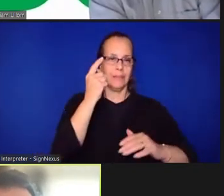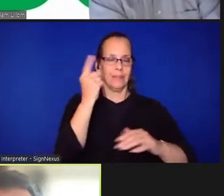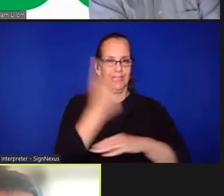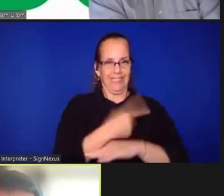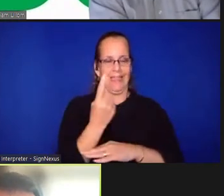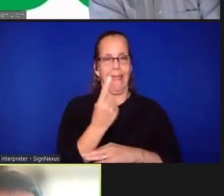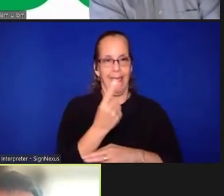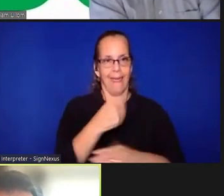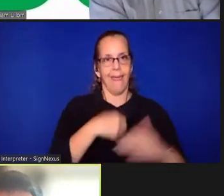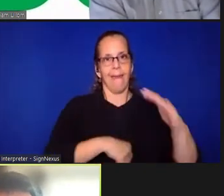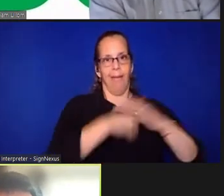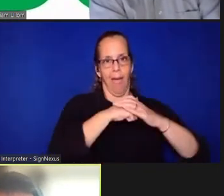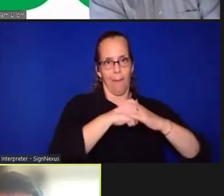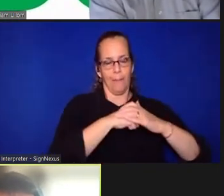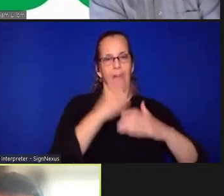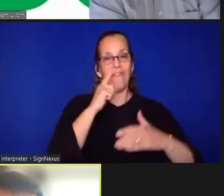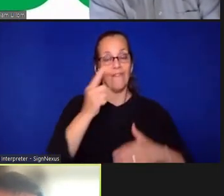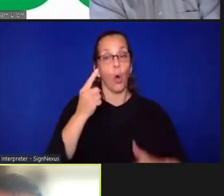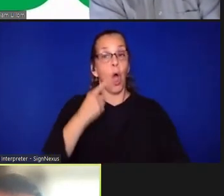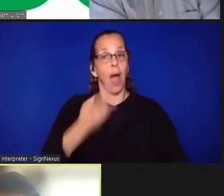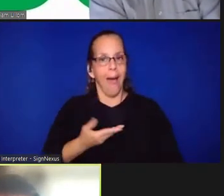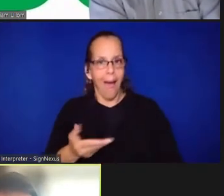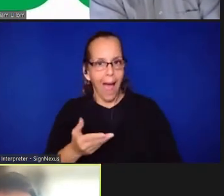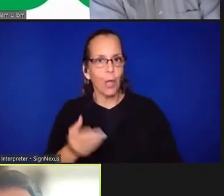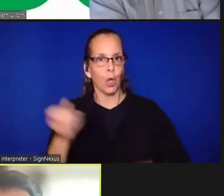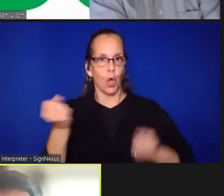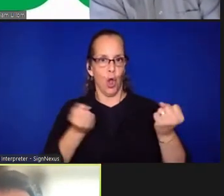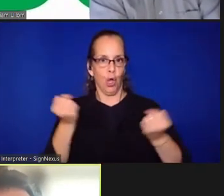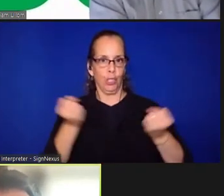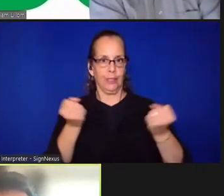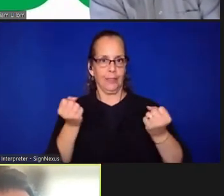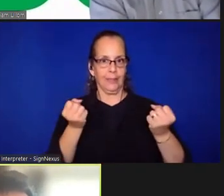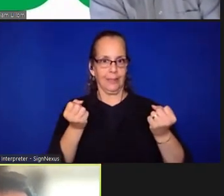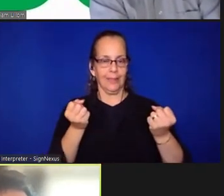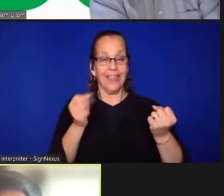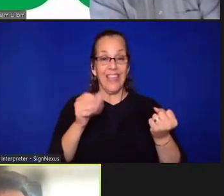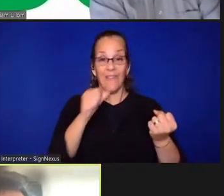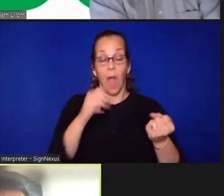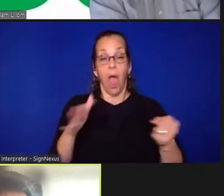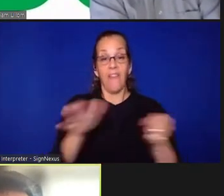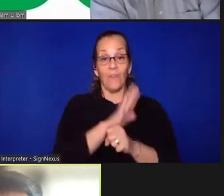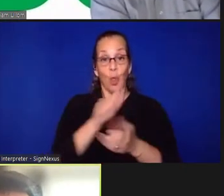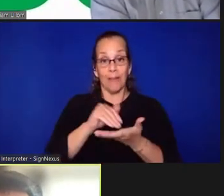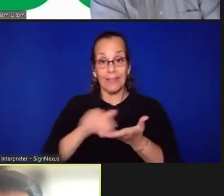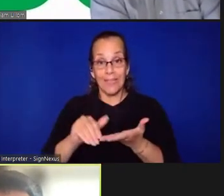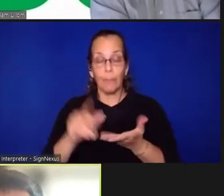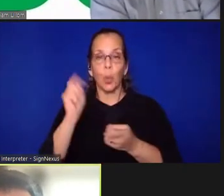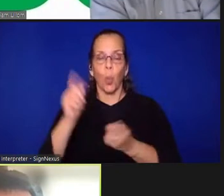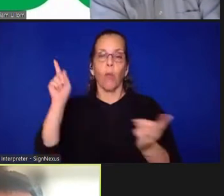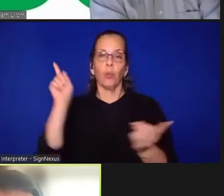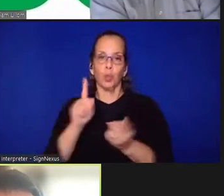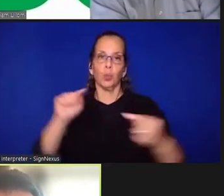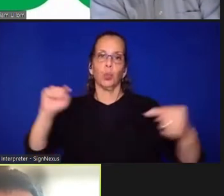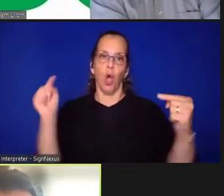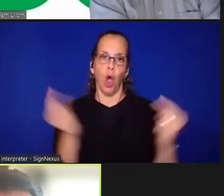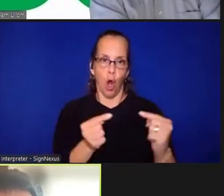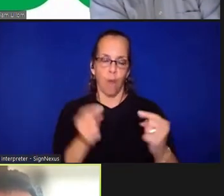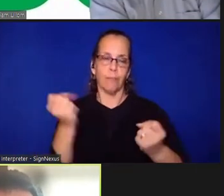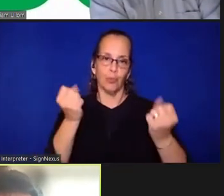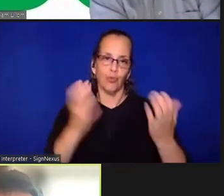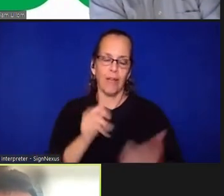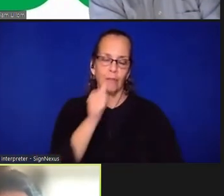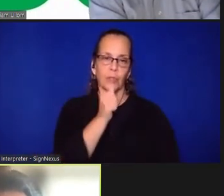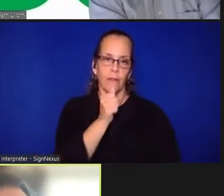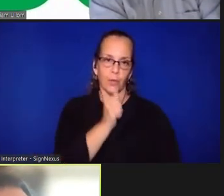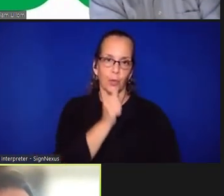Vehicles while a cap would not be as effective as a complete exemption it would at least reduce some of the harm the drivers will suffer which is more than can be said